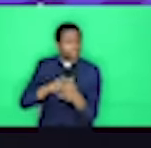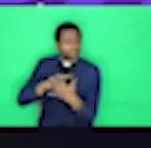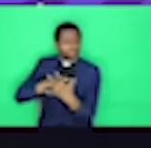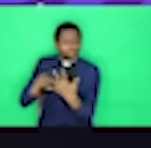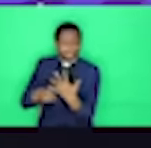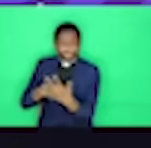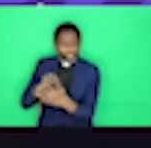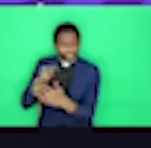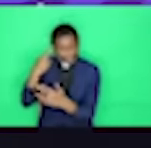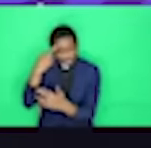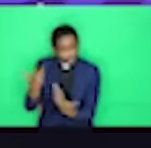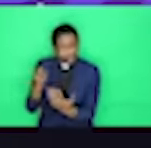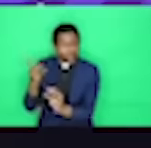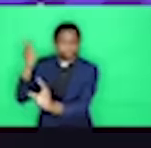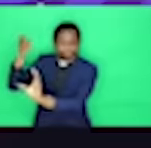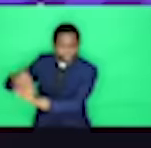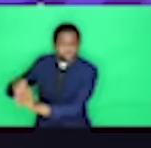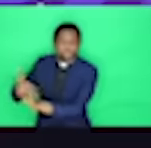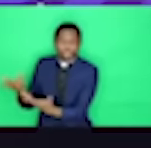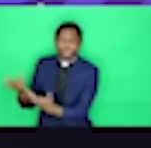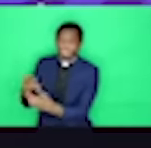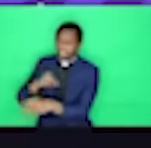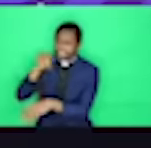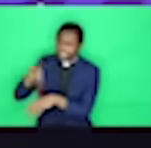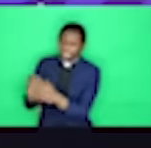the nation. But